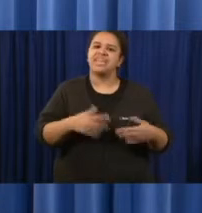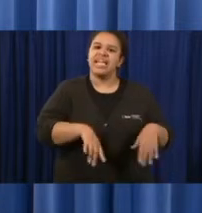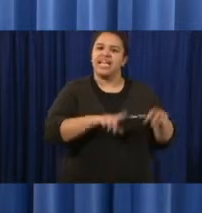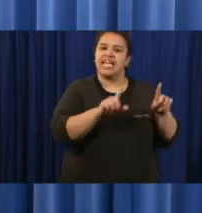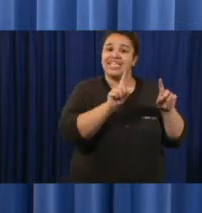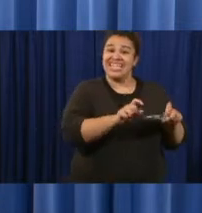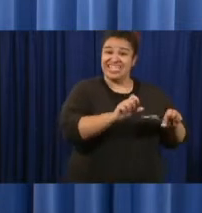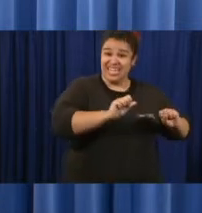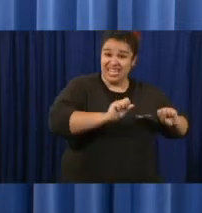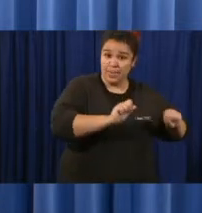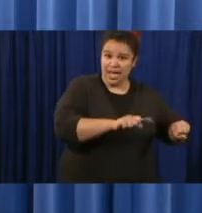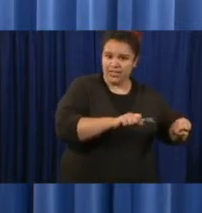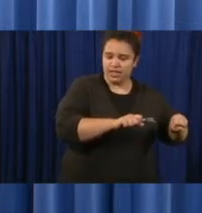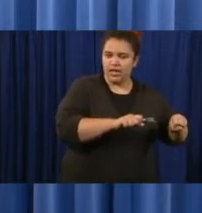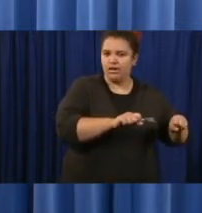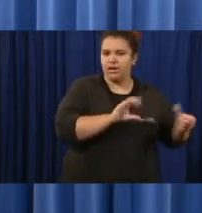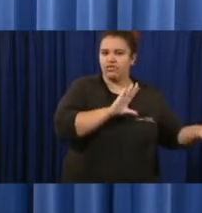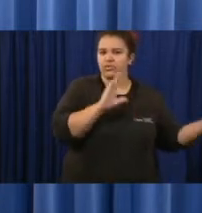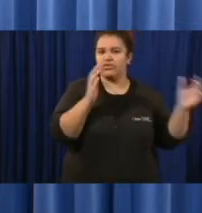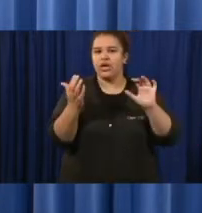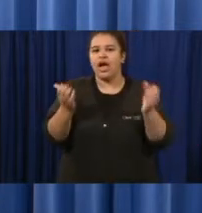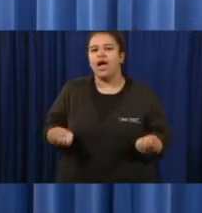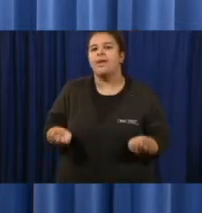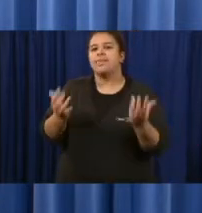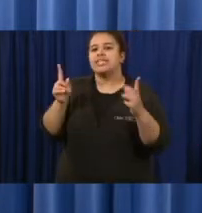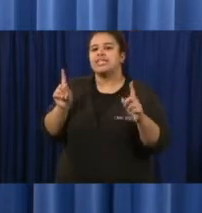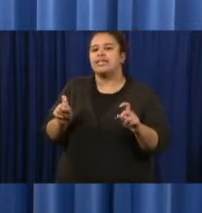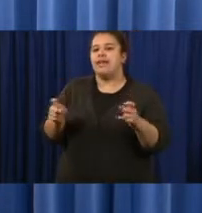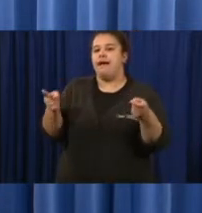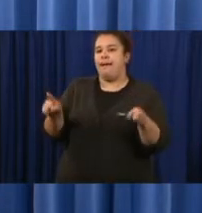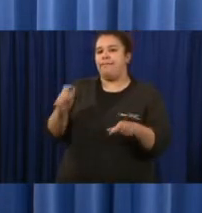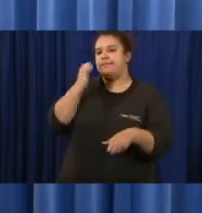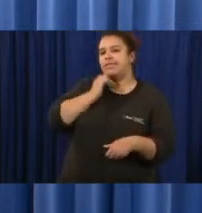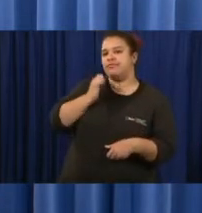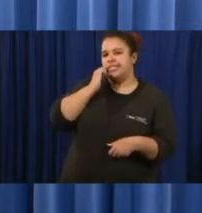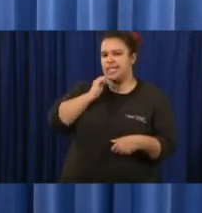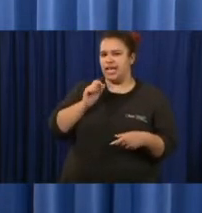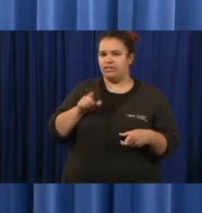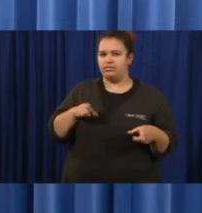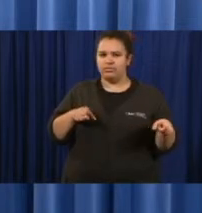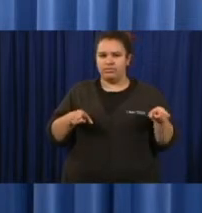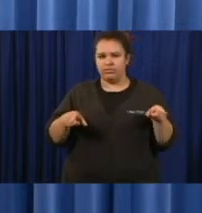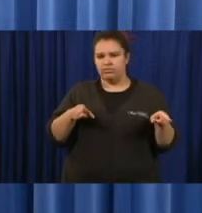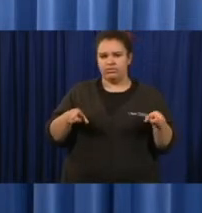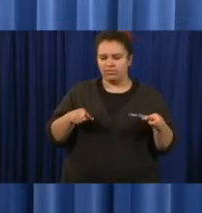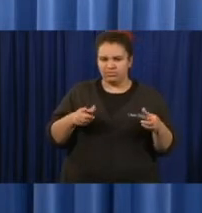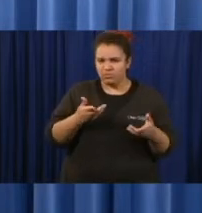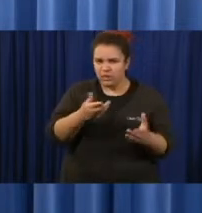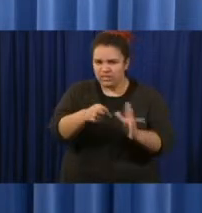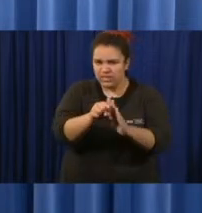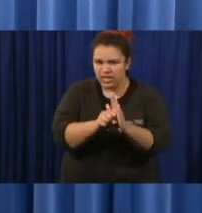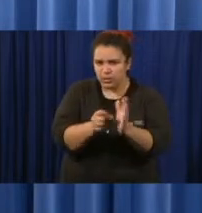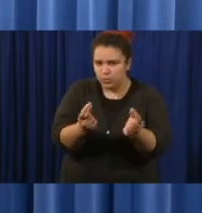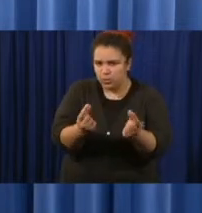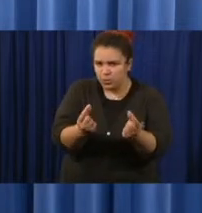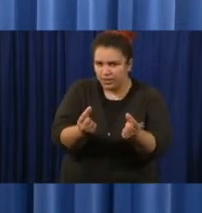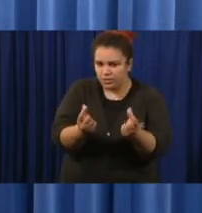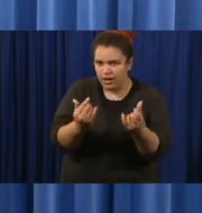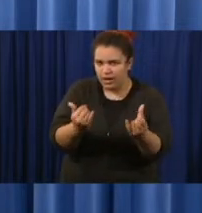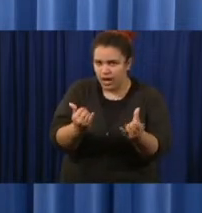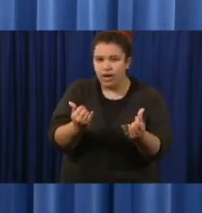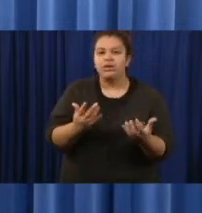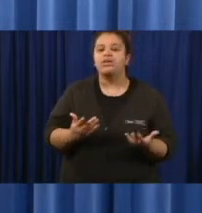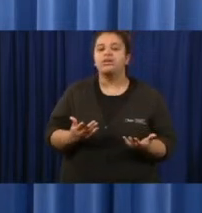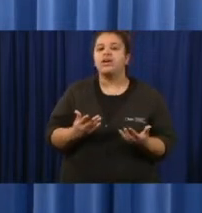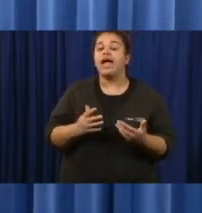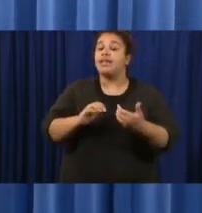are actually administered a day. Where's the state going with that? What's being done to make sure that the state's